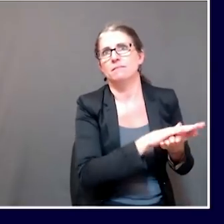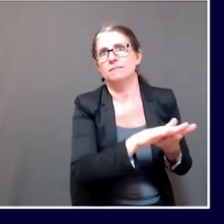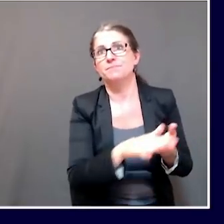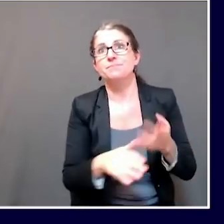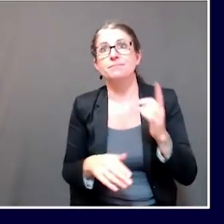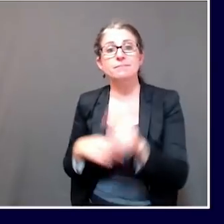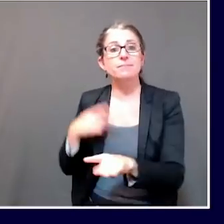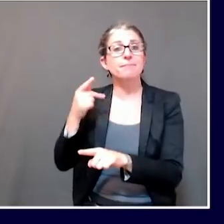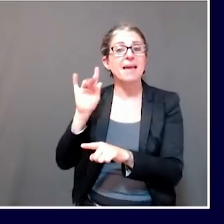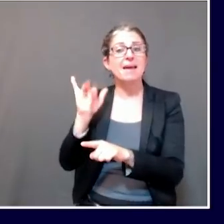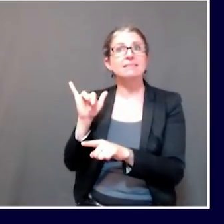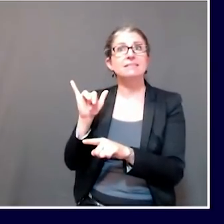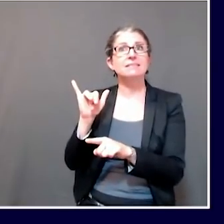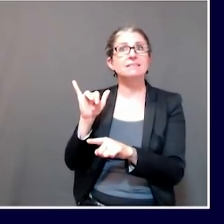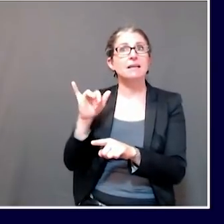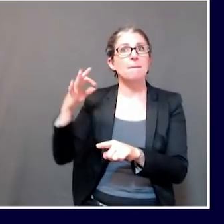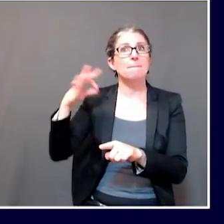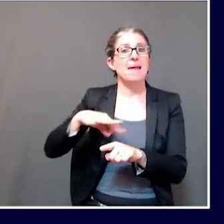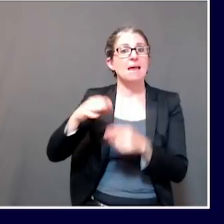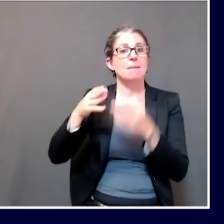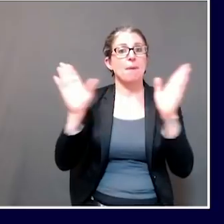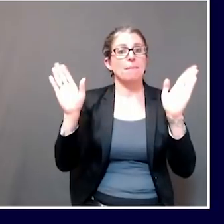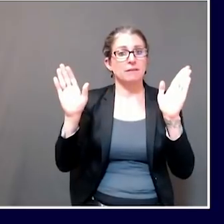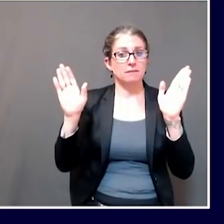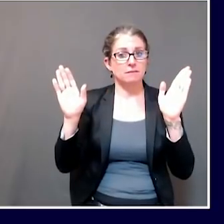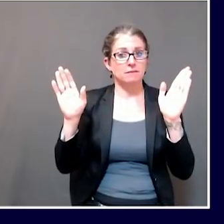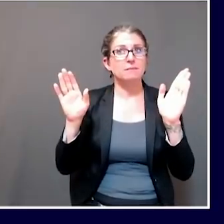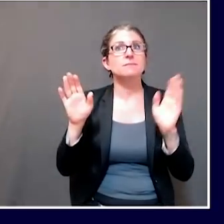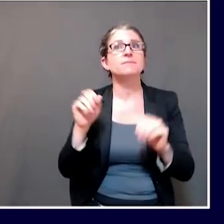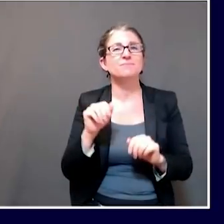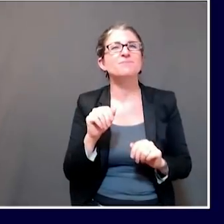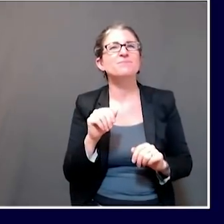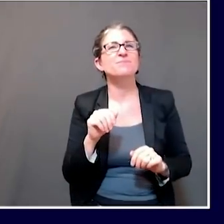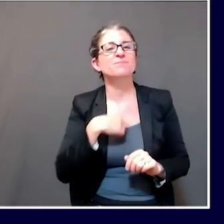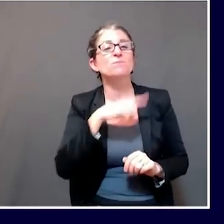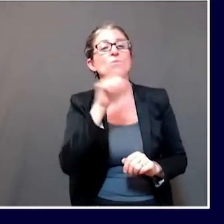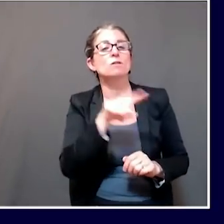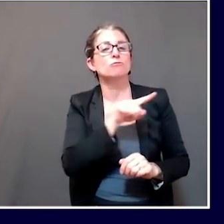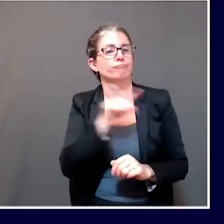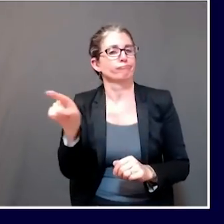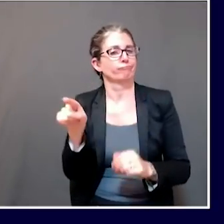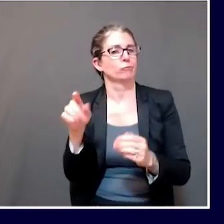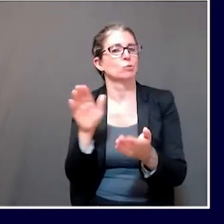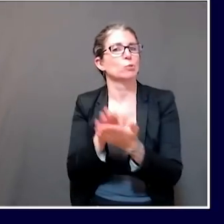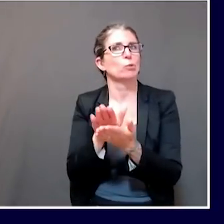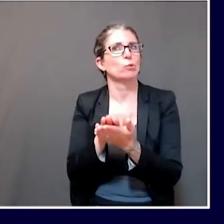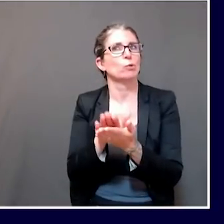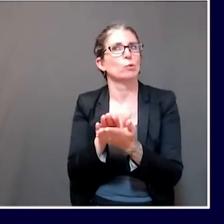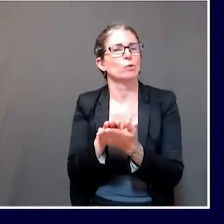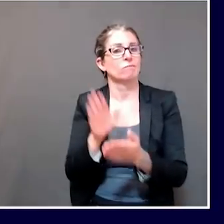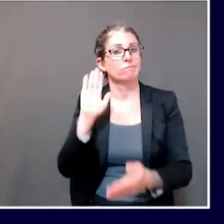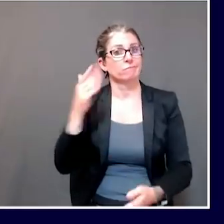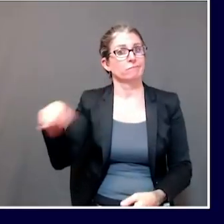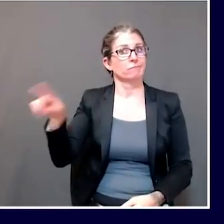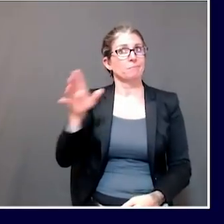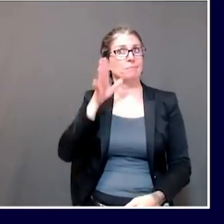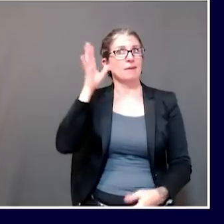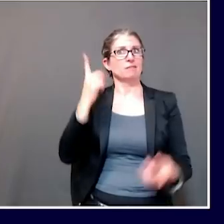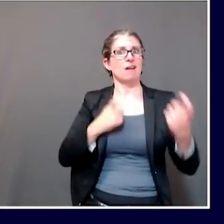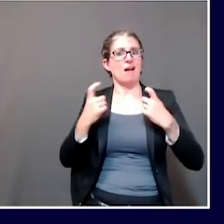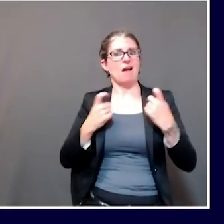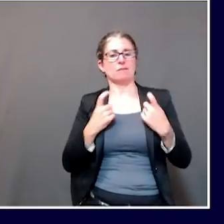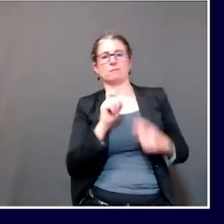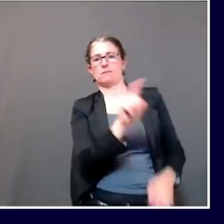Thank you, Dr. Shah. I've got a back-to-school question for you. We've been getting some questions from parents about what happens when kids are back in school and a